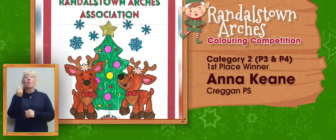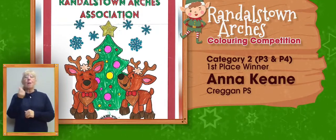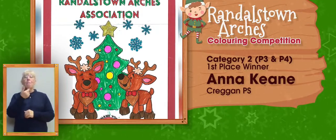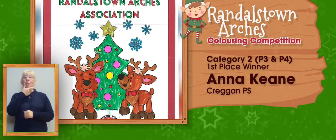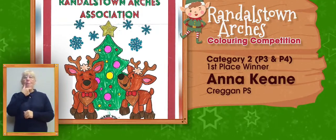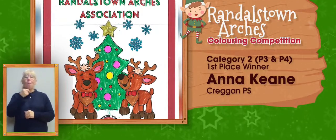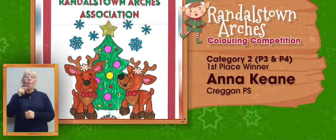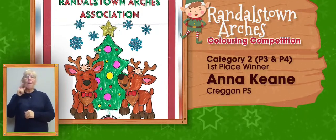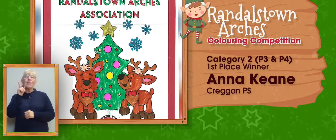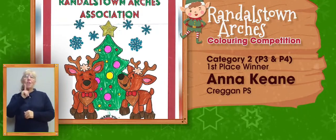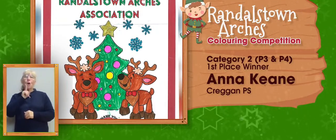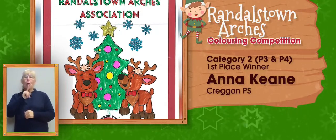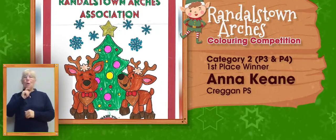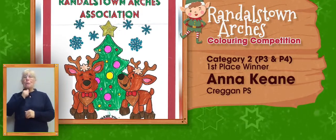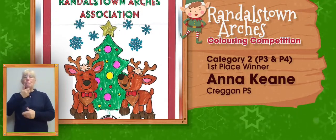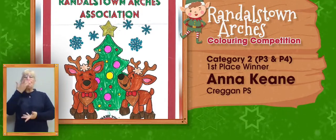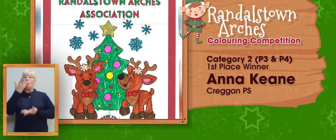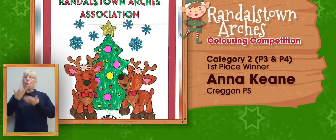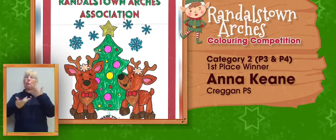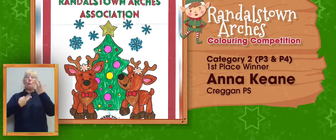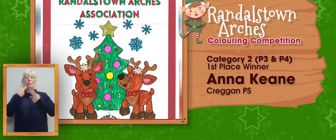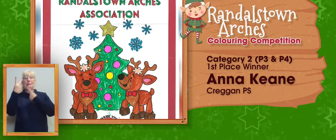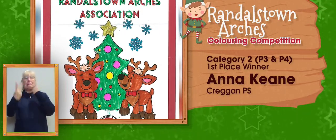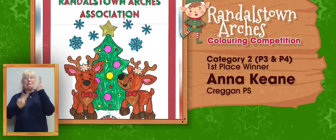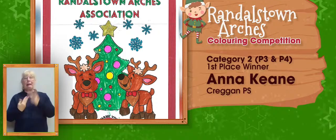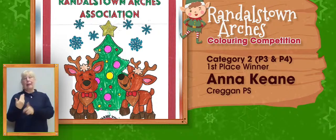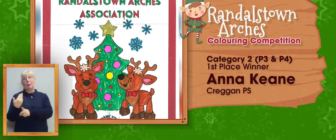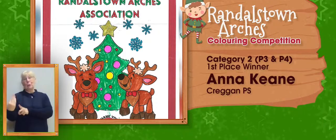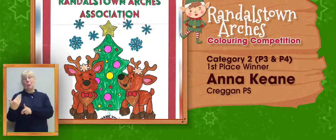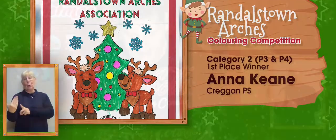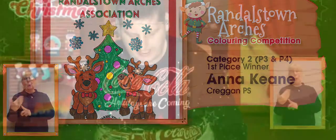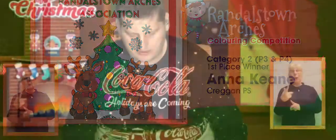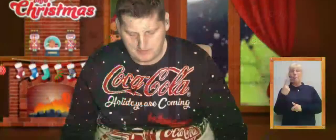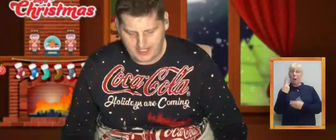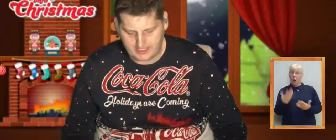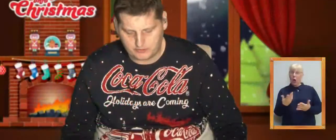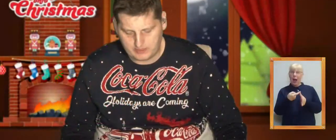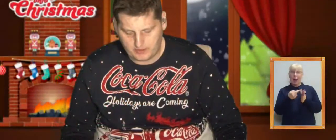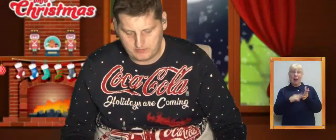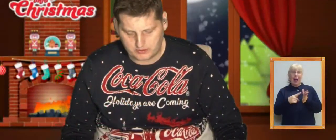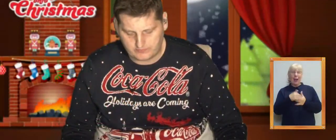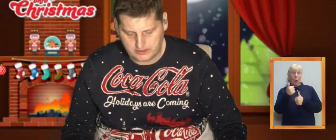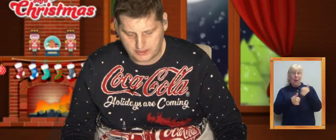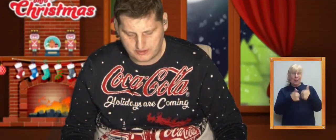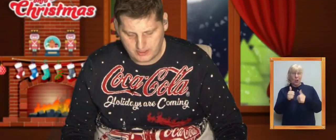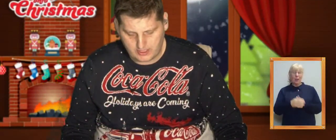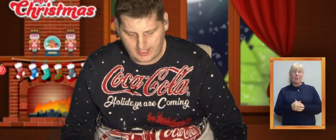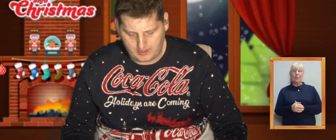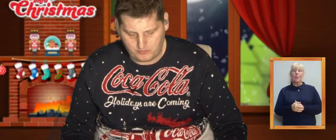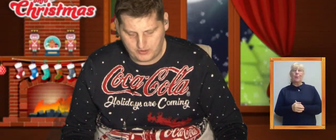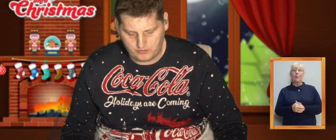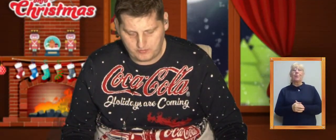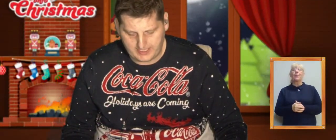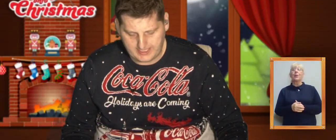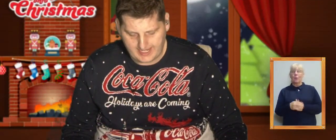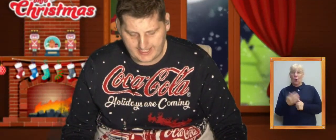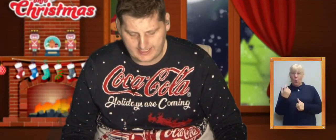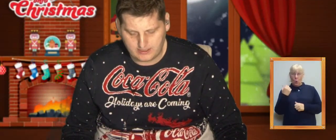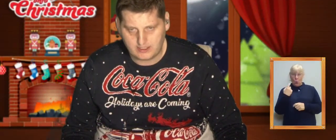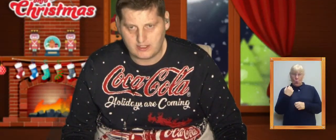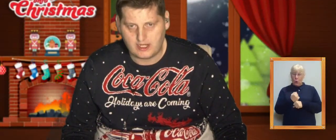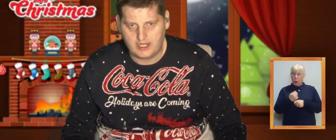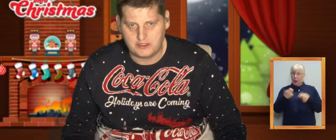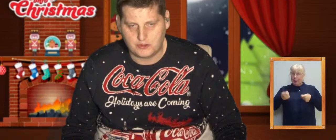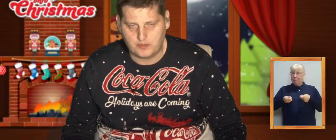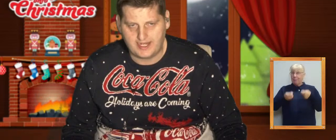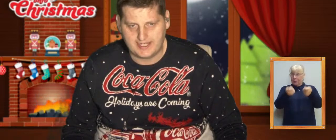primary schools here in Randalstown very soon. But for now, well done to Anna. A goodie bag and a £20 book voucher will be